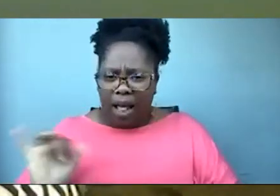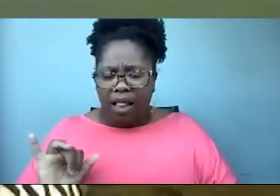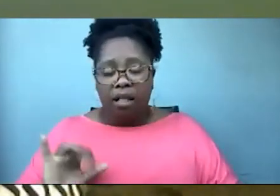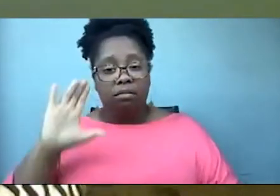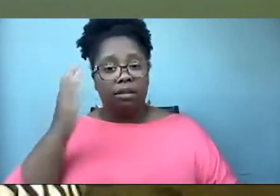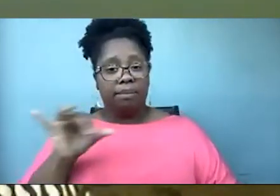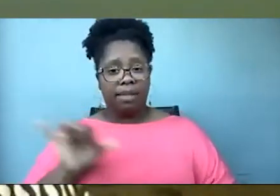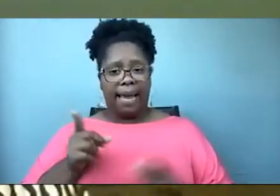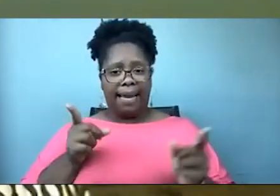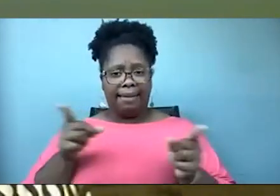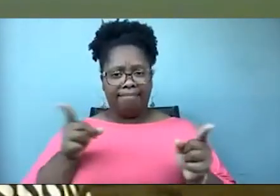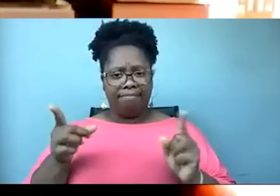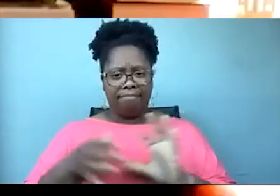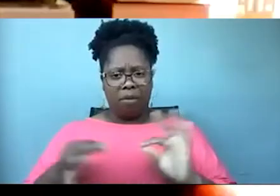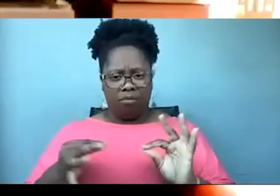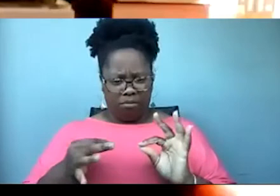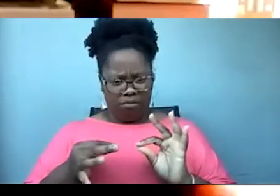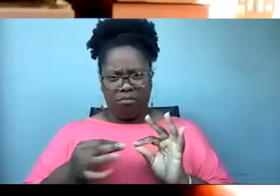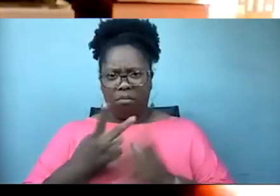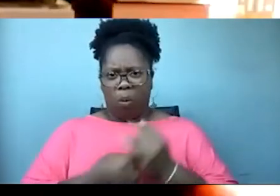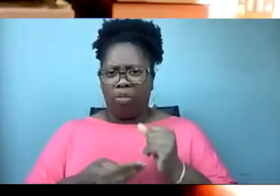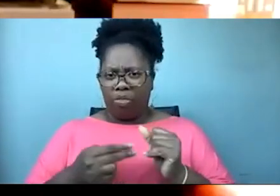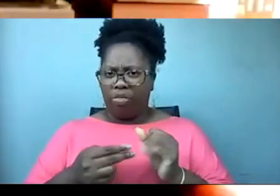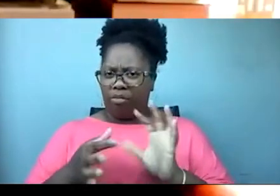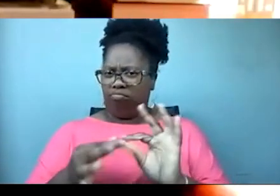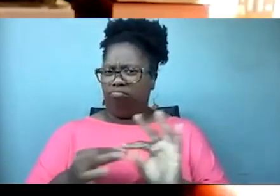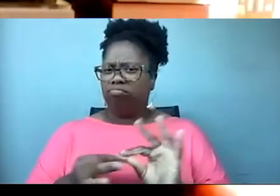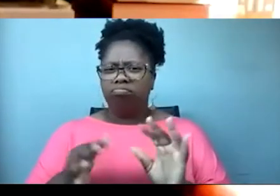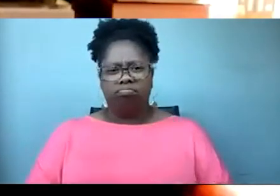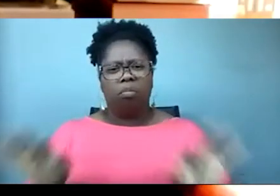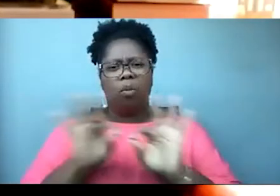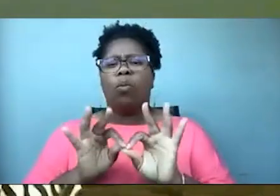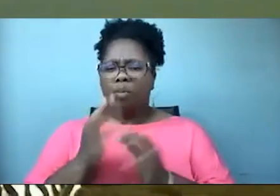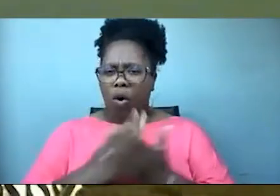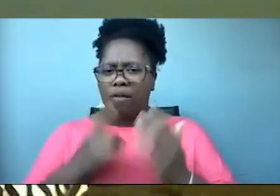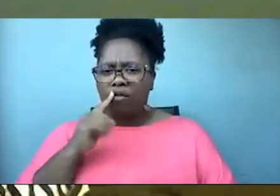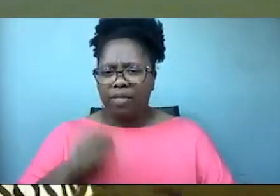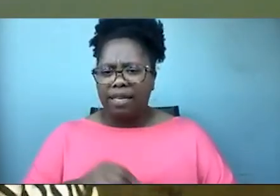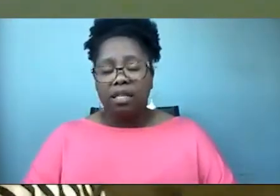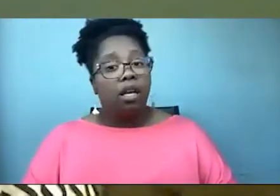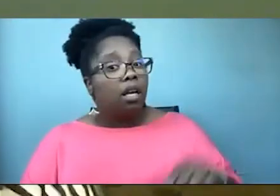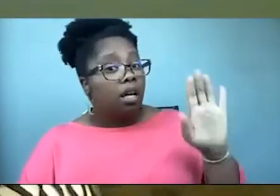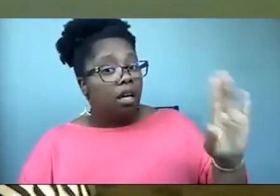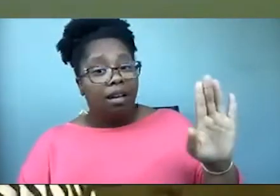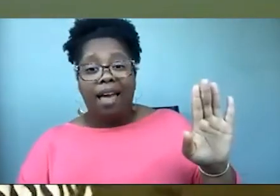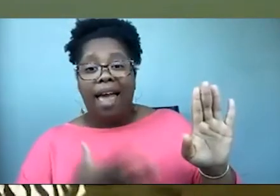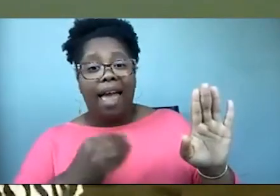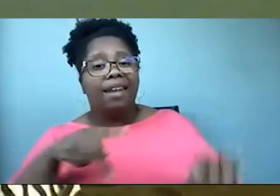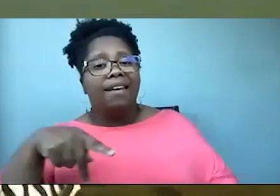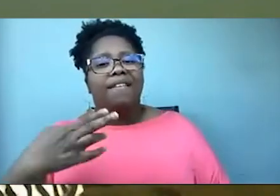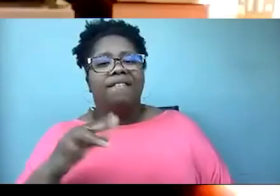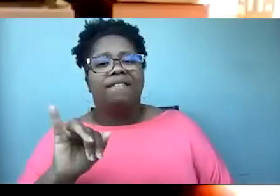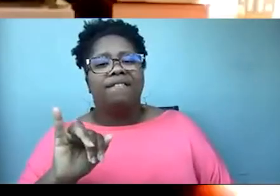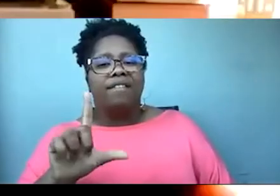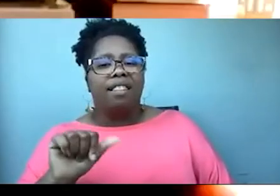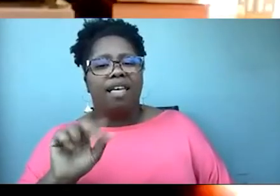And of course, philanthropy is critical. We need money to do all of this, right? All